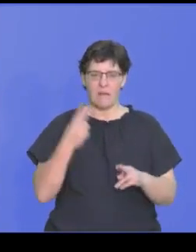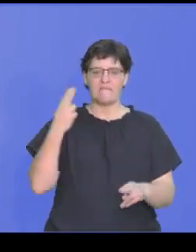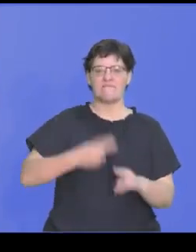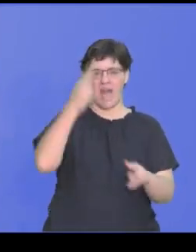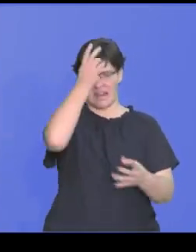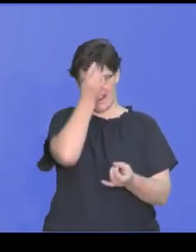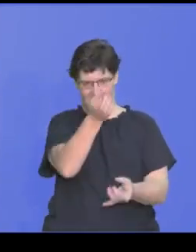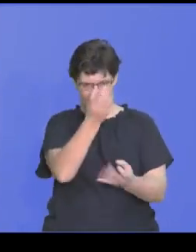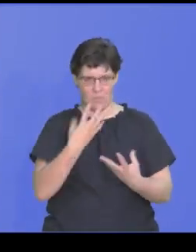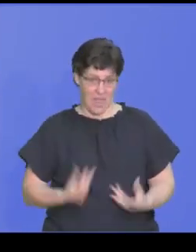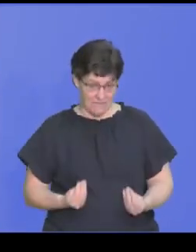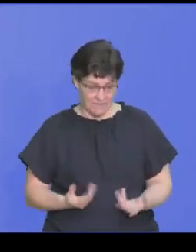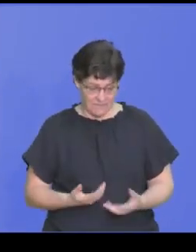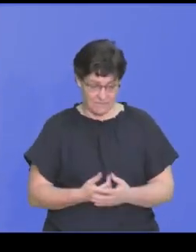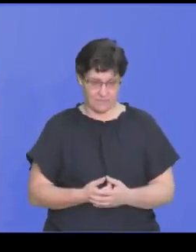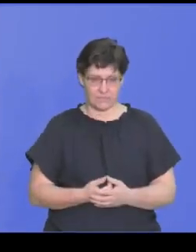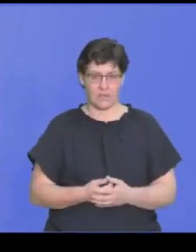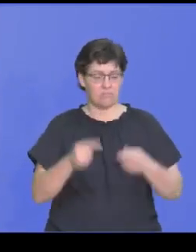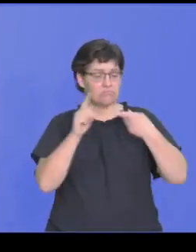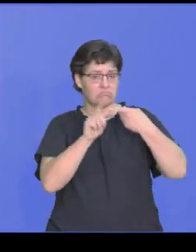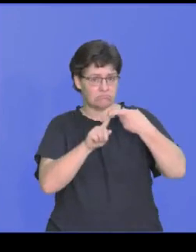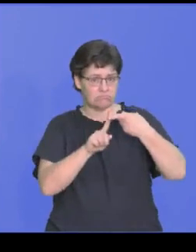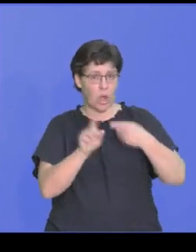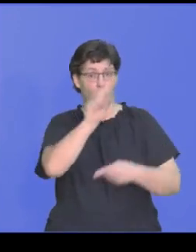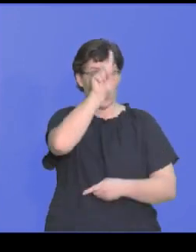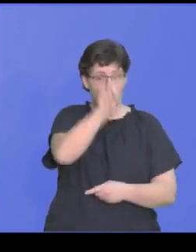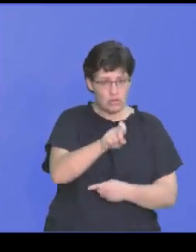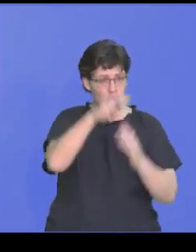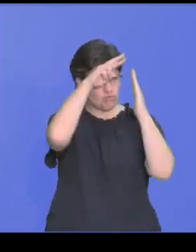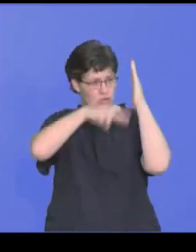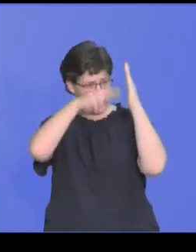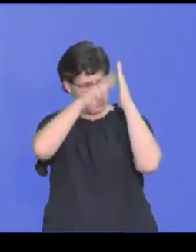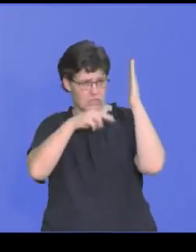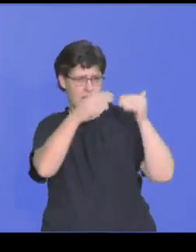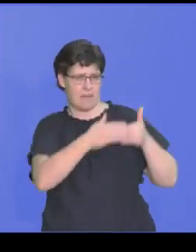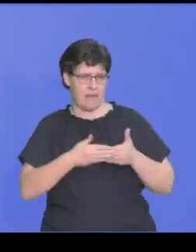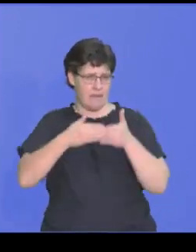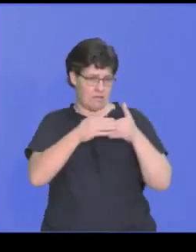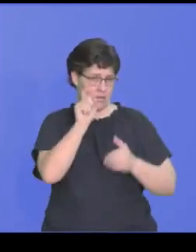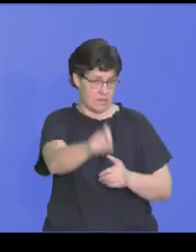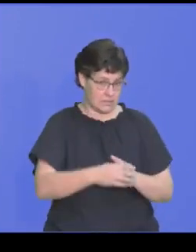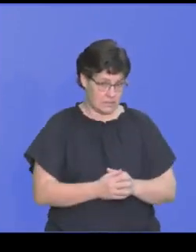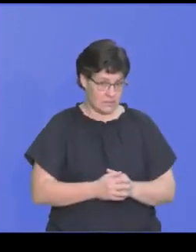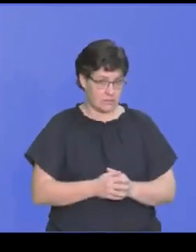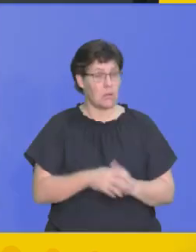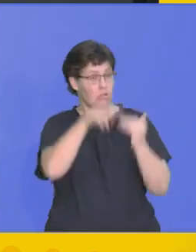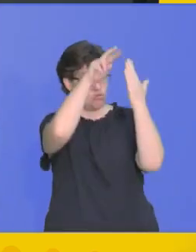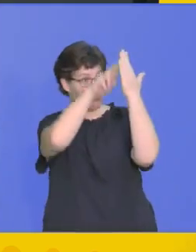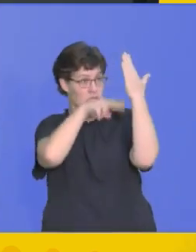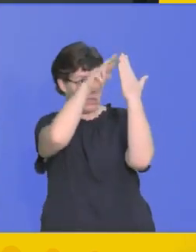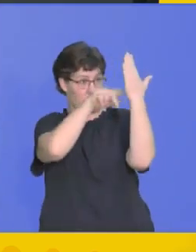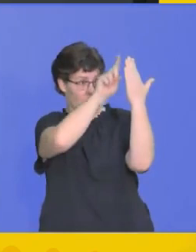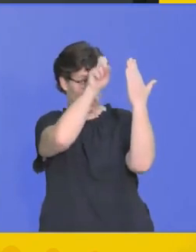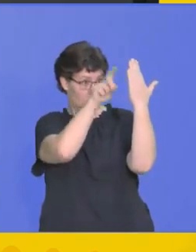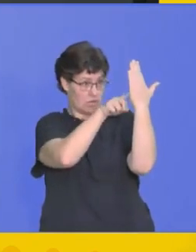Okay, and now some of your final tips that I have for you. First tip is read your question carefully. I want you to